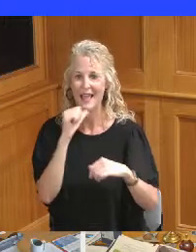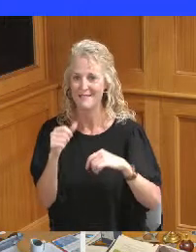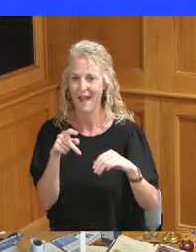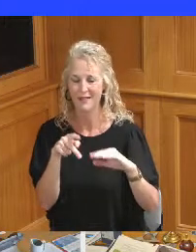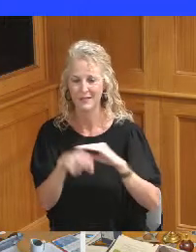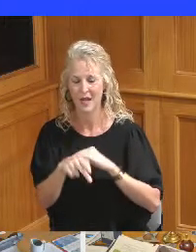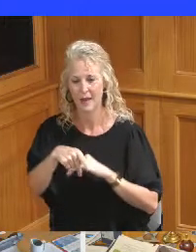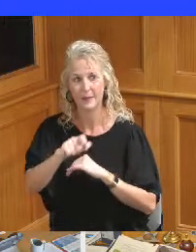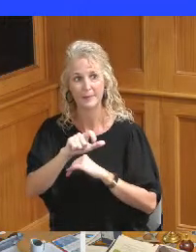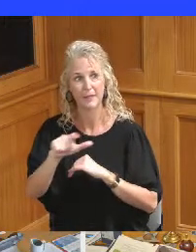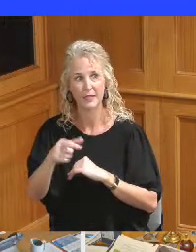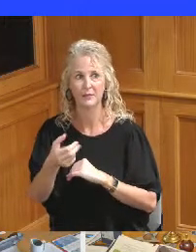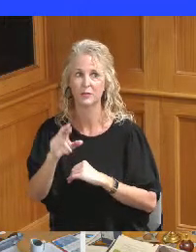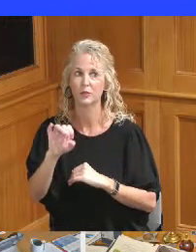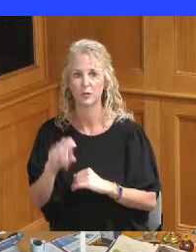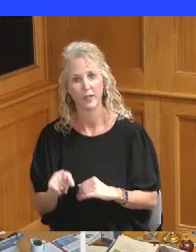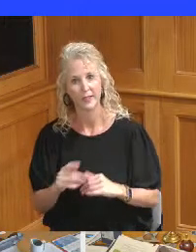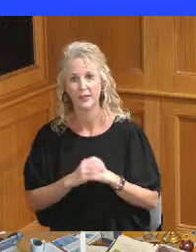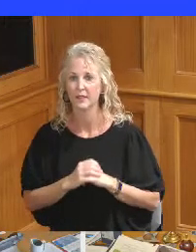through the recent